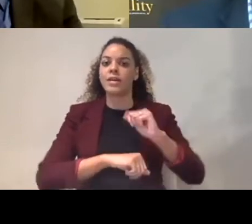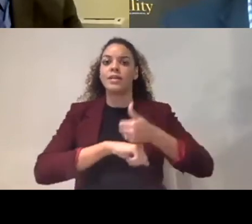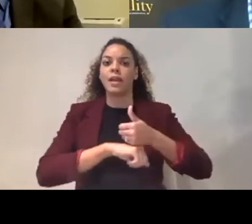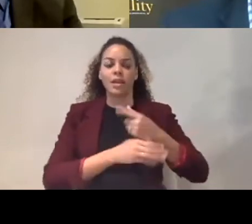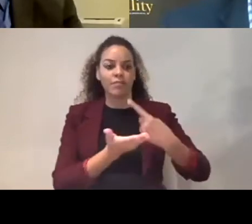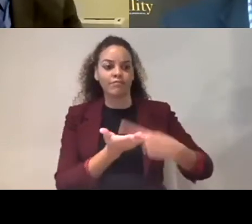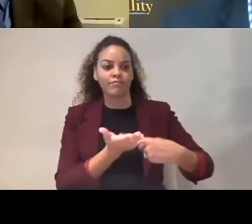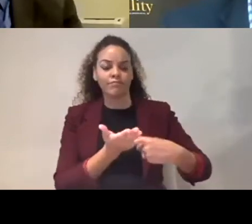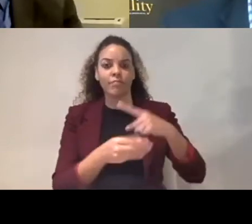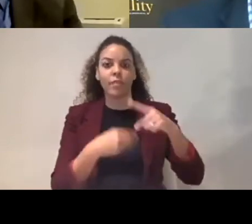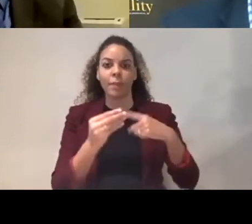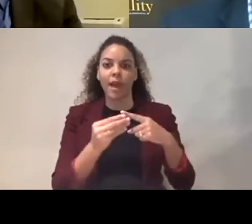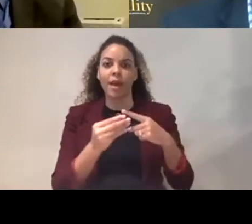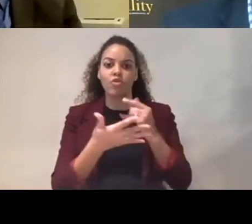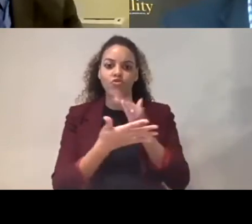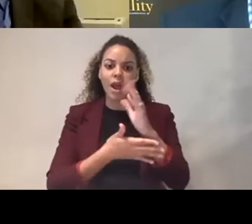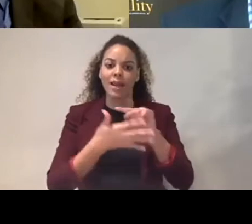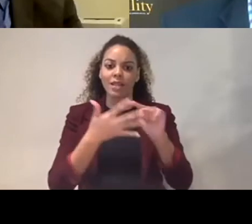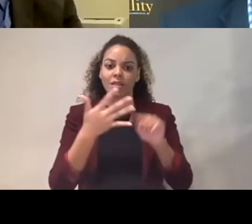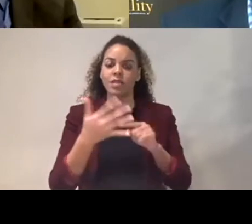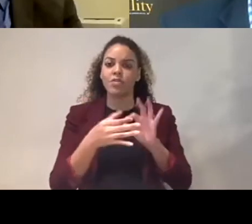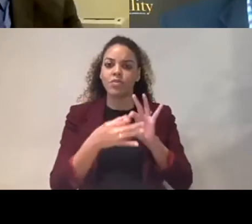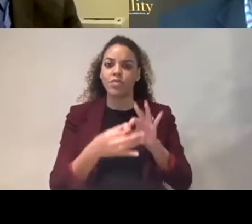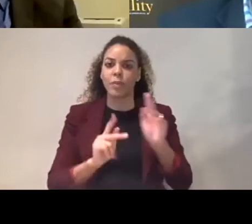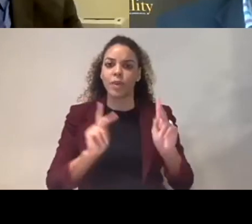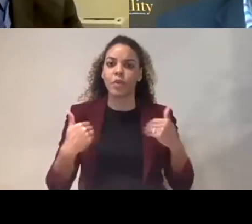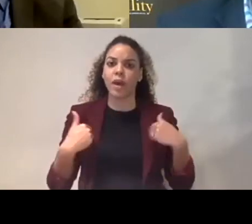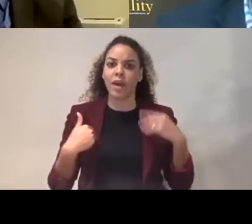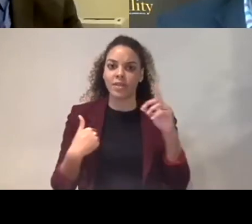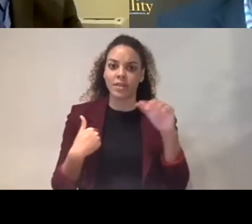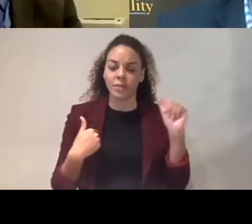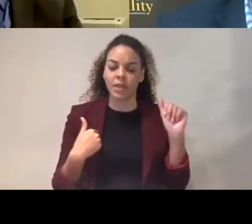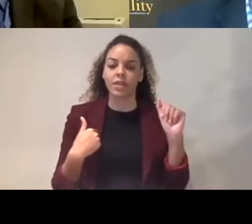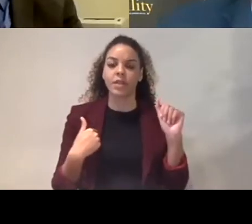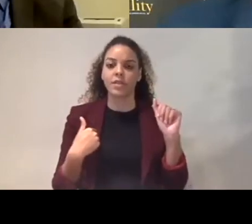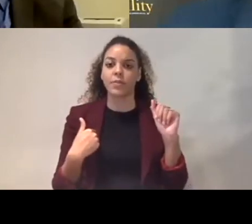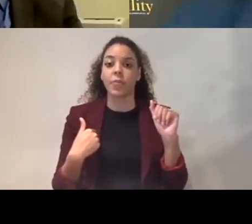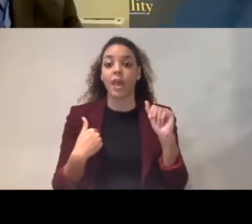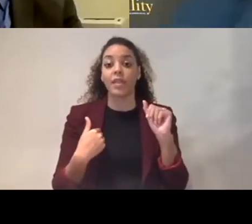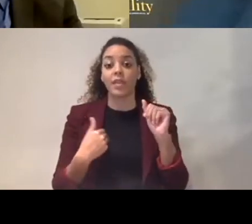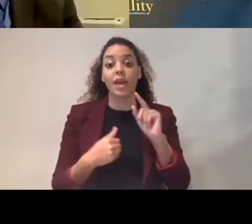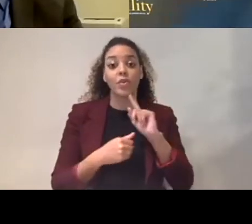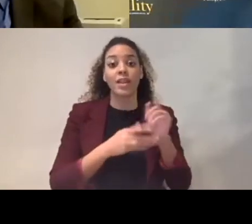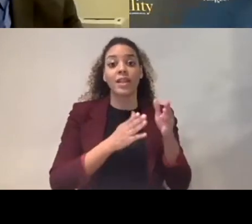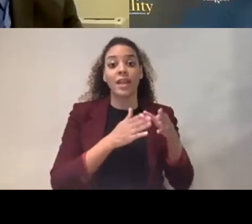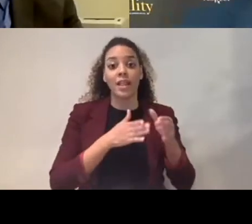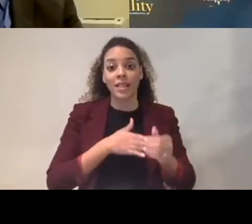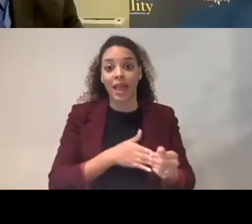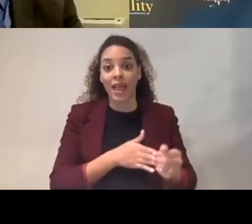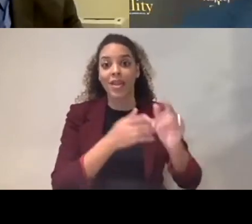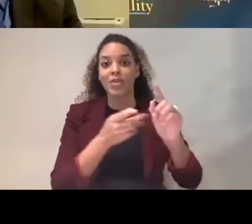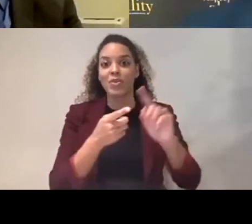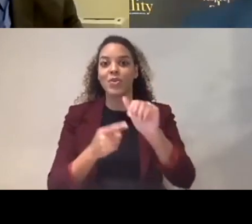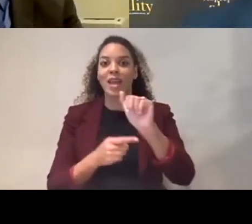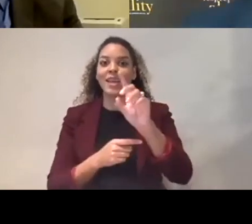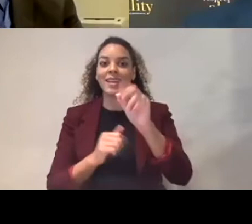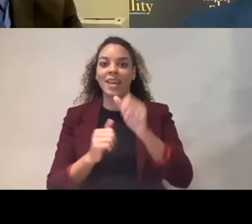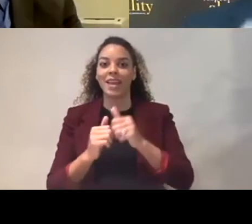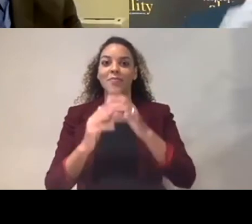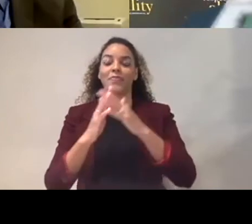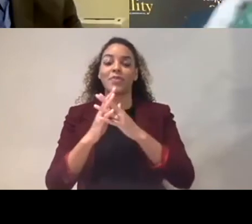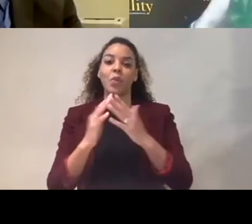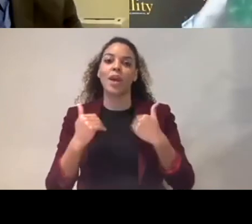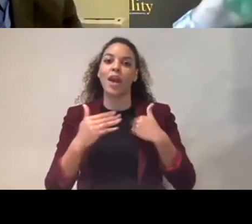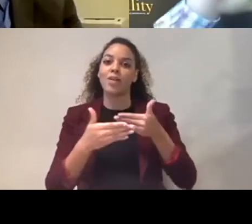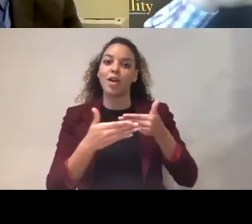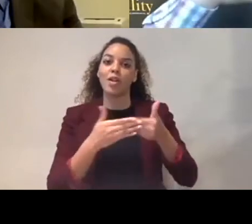disabilities from discrimination. It was essentially the foundation for the ADA. So we have a close connection, and I'm glad to be a part of